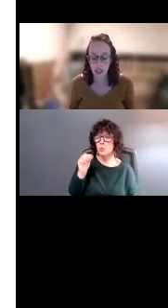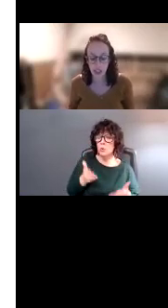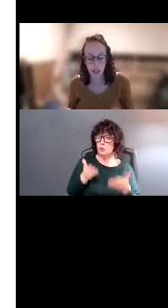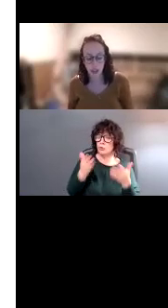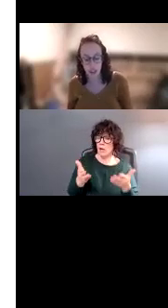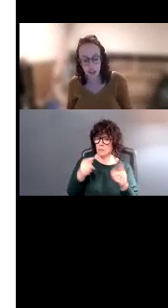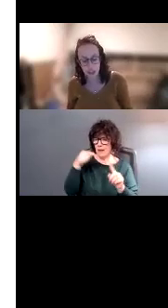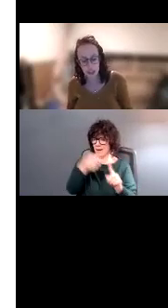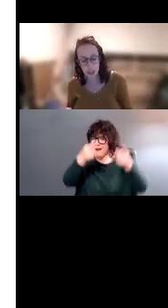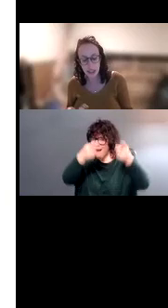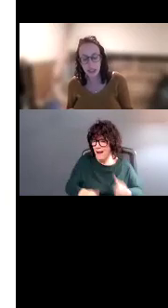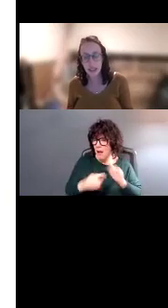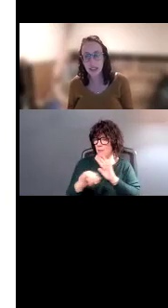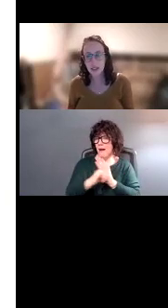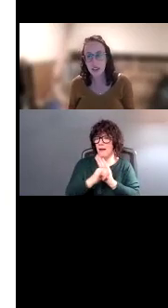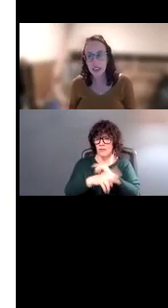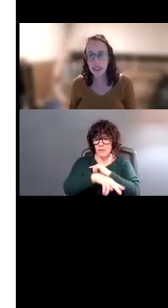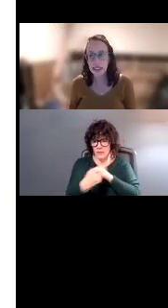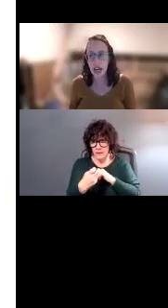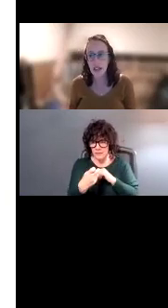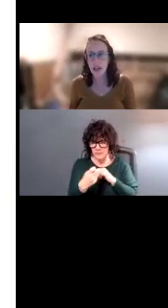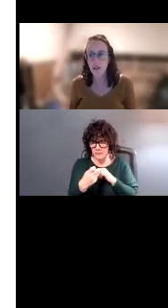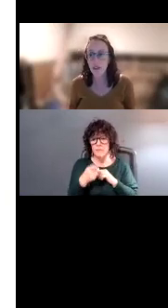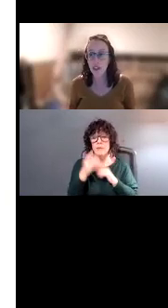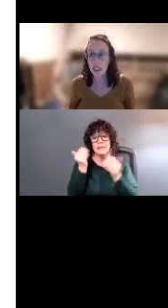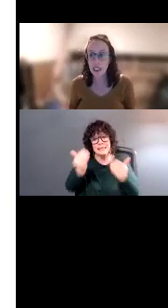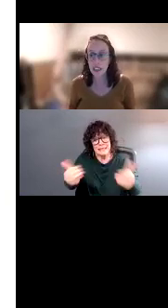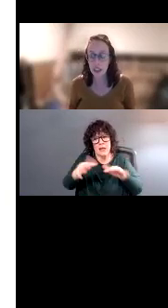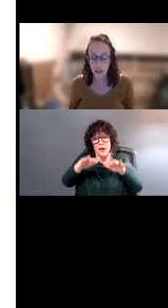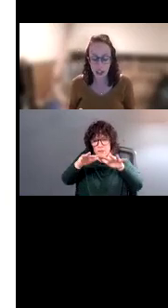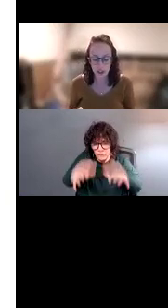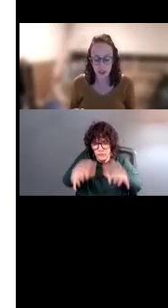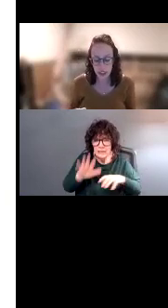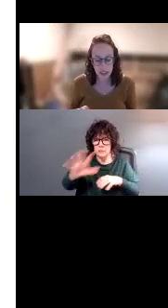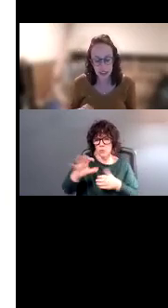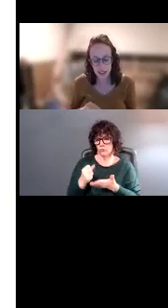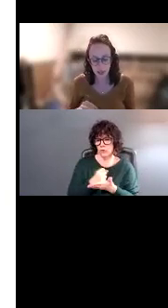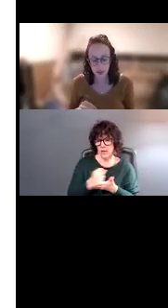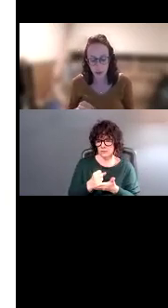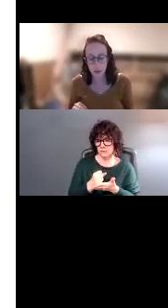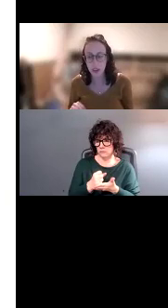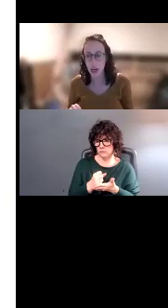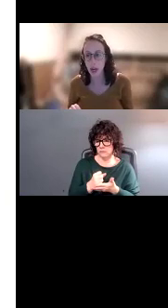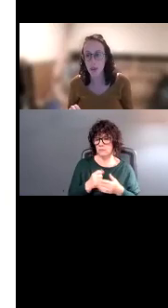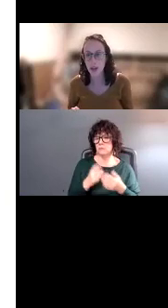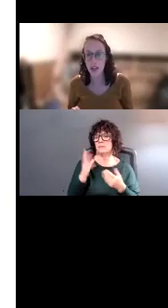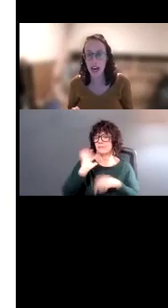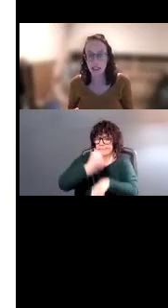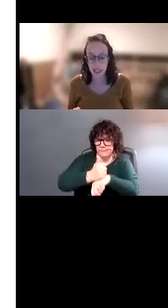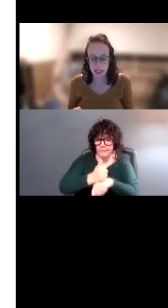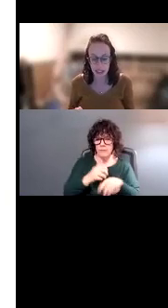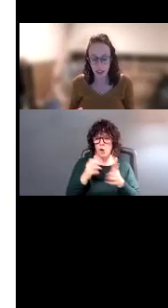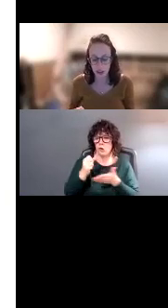or credit alerts. The difference is that a credit freeze is a full stop